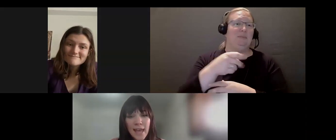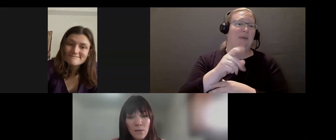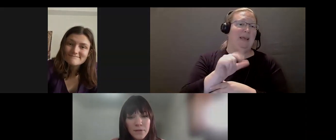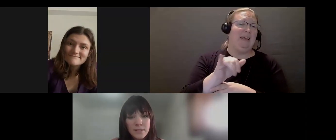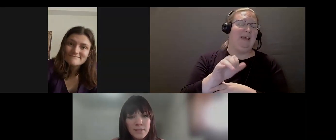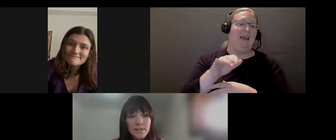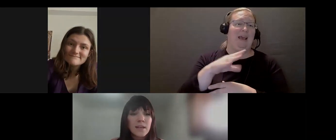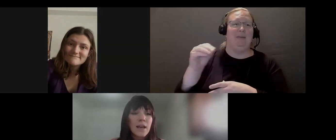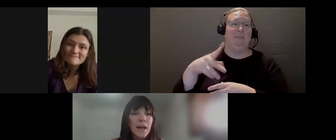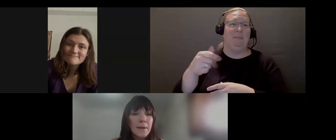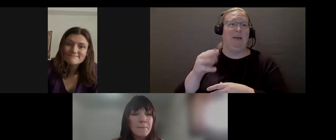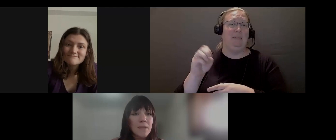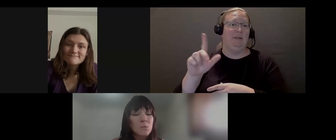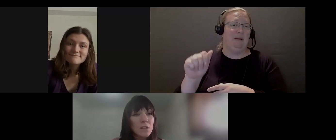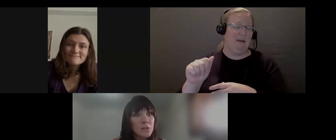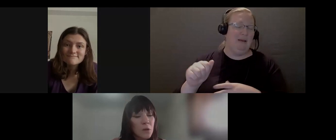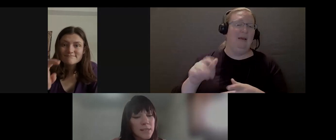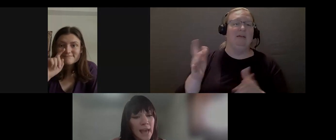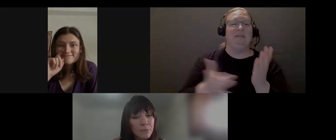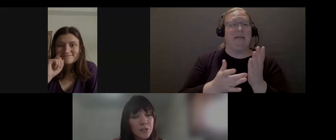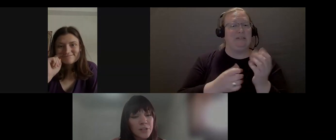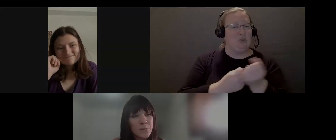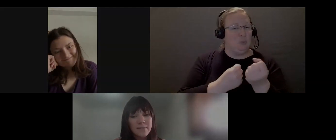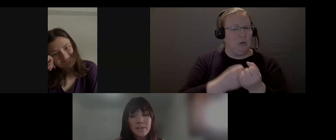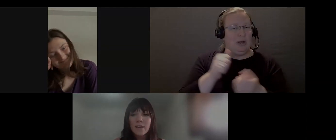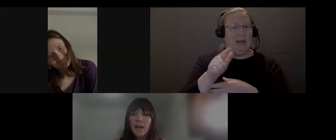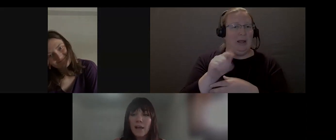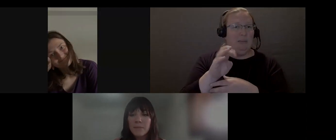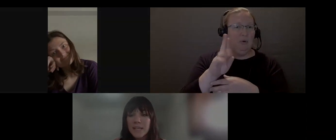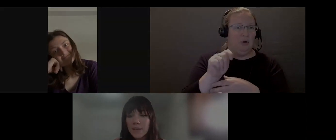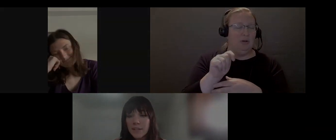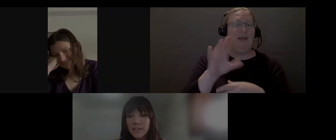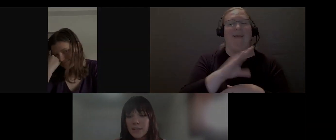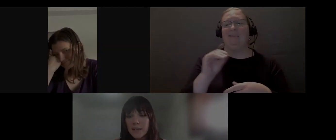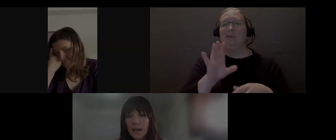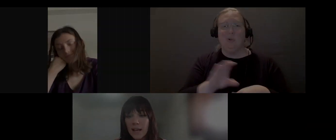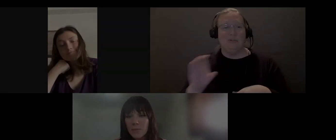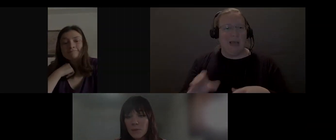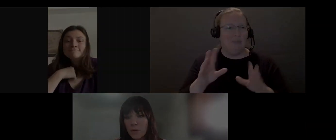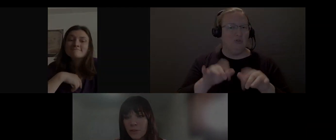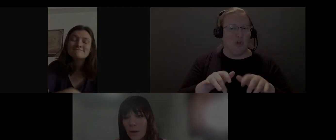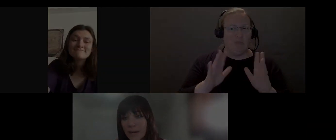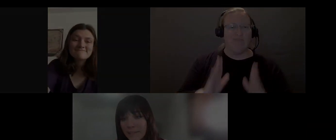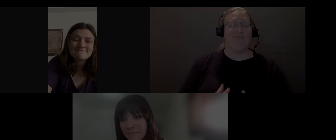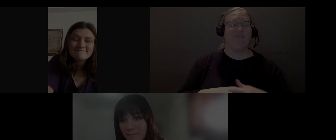today, Albert, as well as our closed captioner, Ewan. Together,